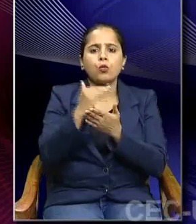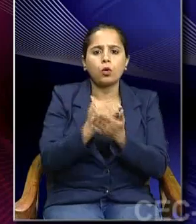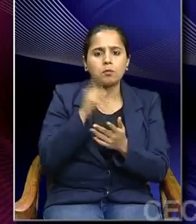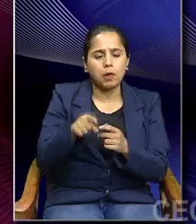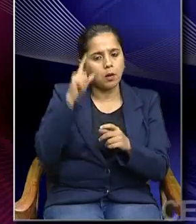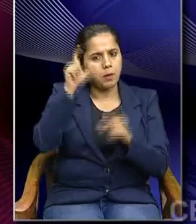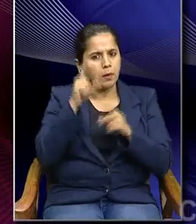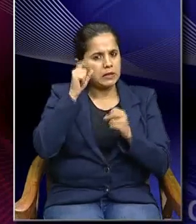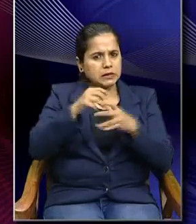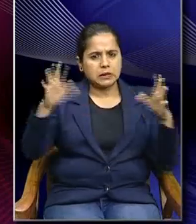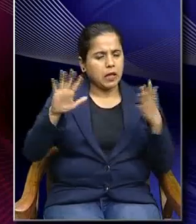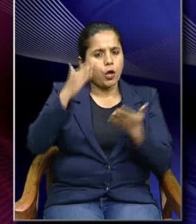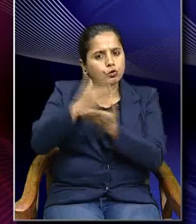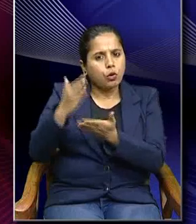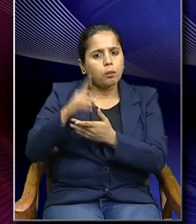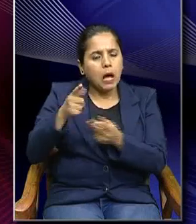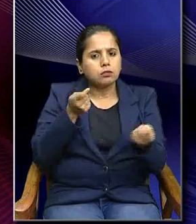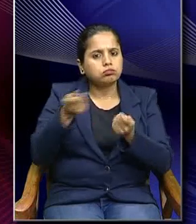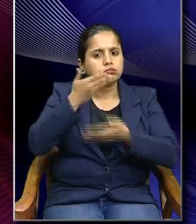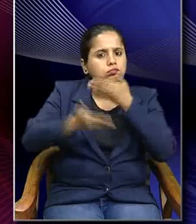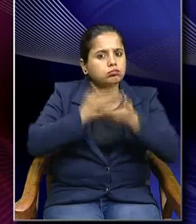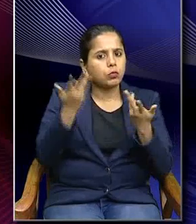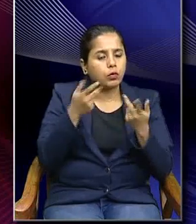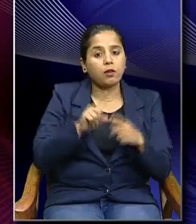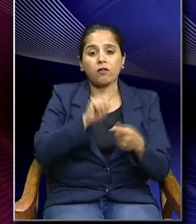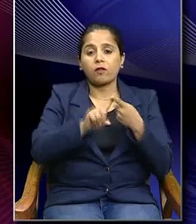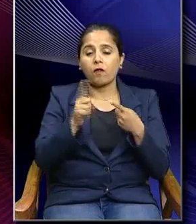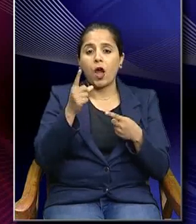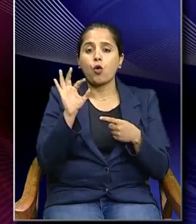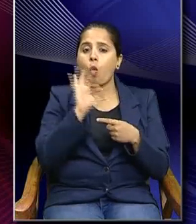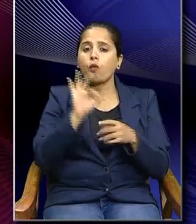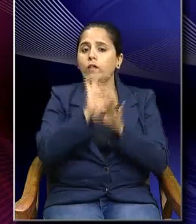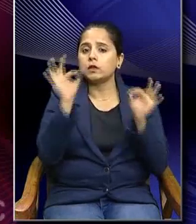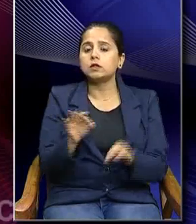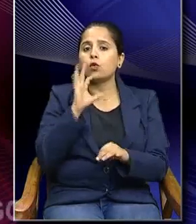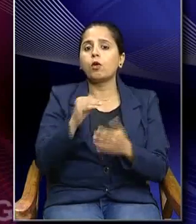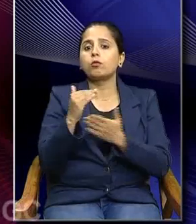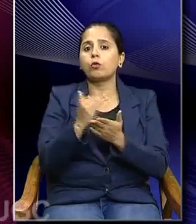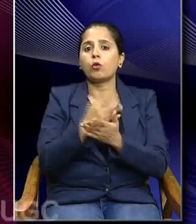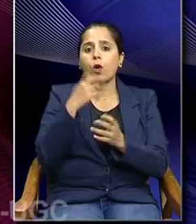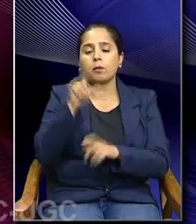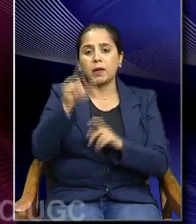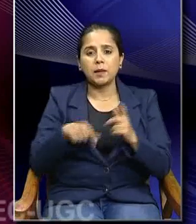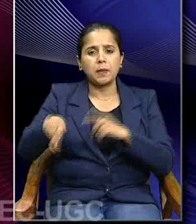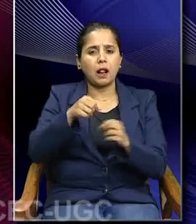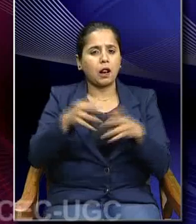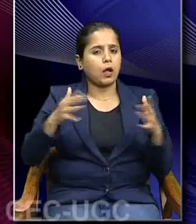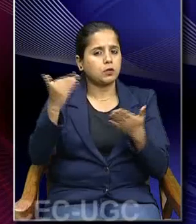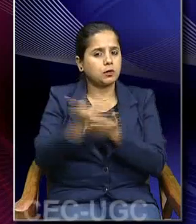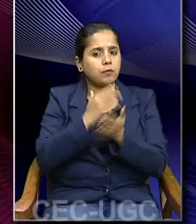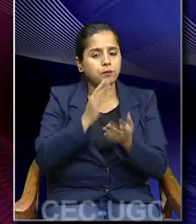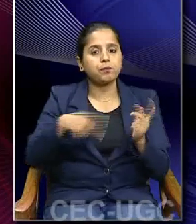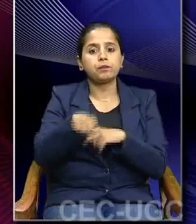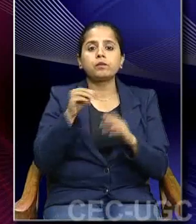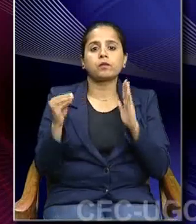the population. The first official program to kind of curb population growth was stated